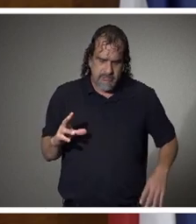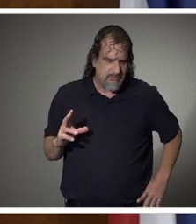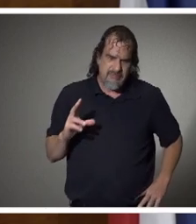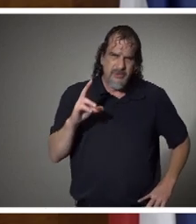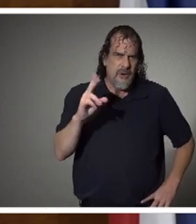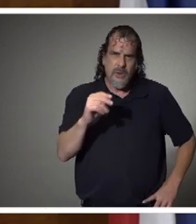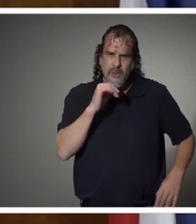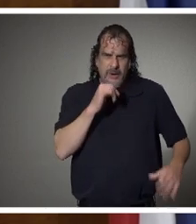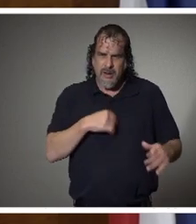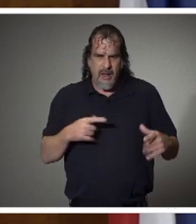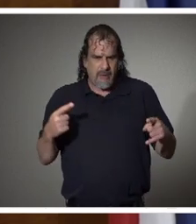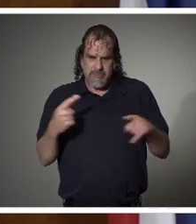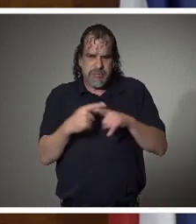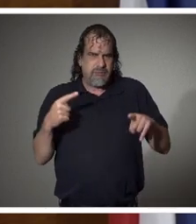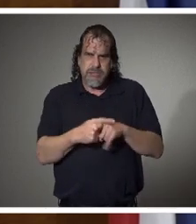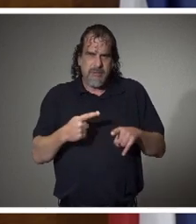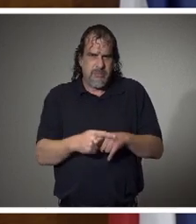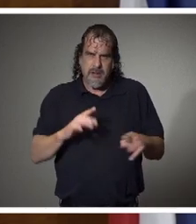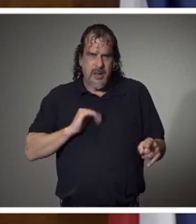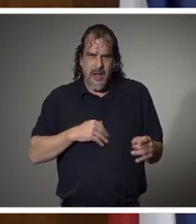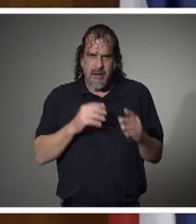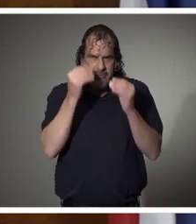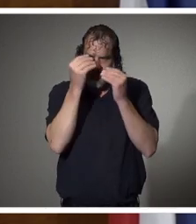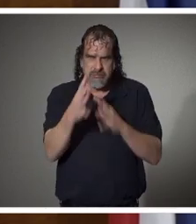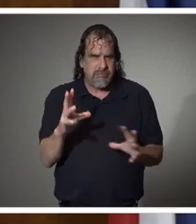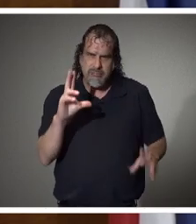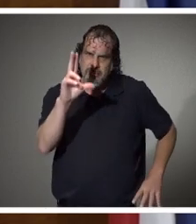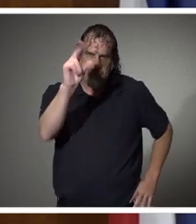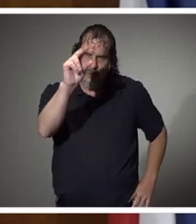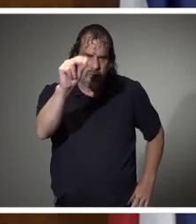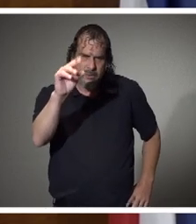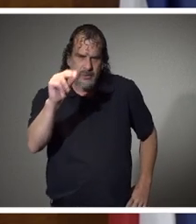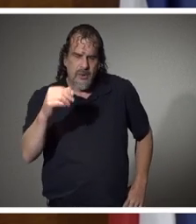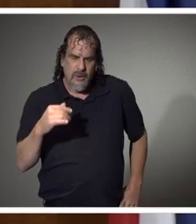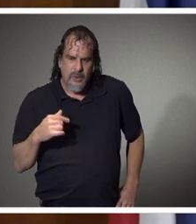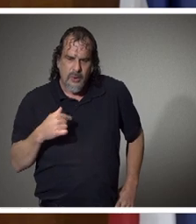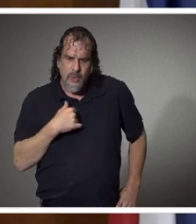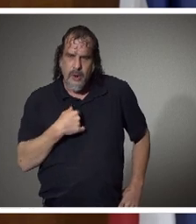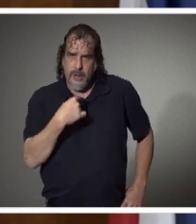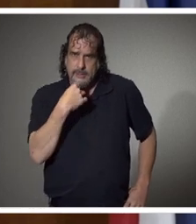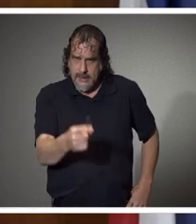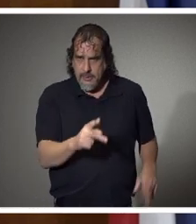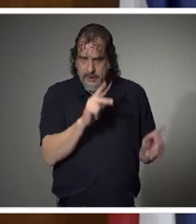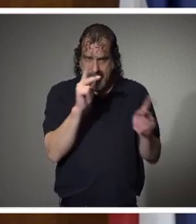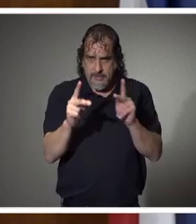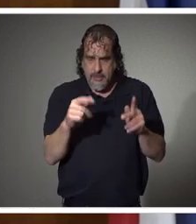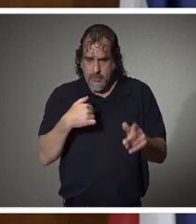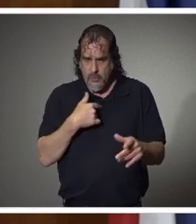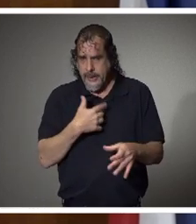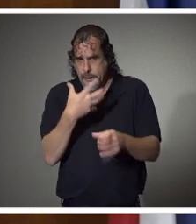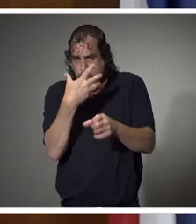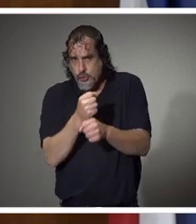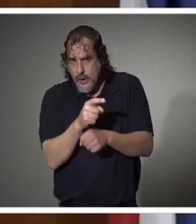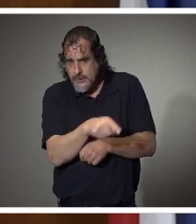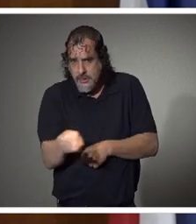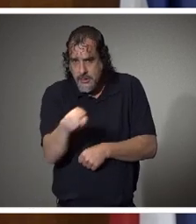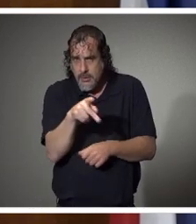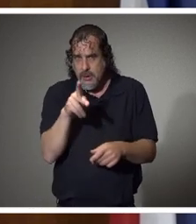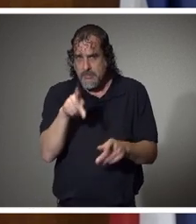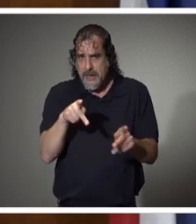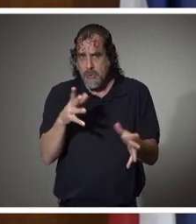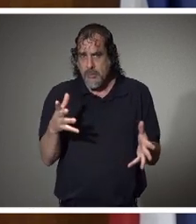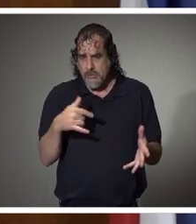we're sending a mixed message, Ross. What I think we're doing is we're telling the people of Mississippi that we trust them to make good